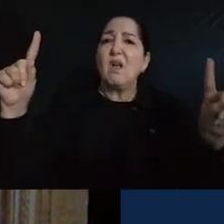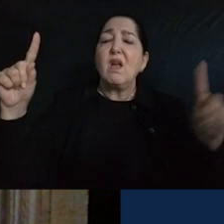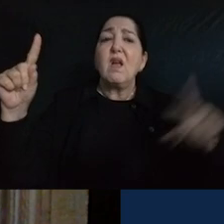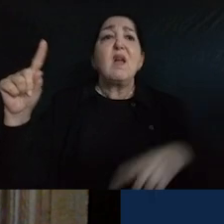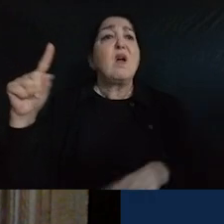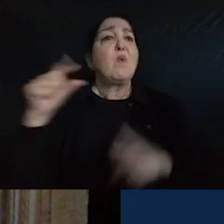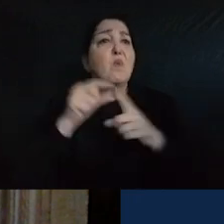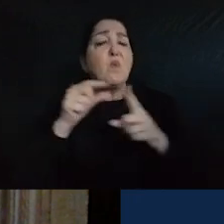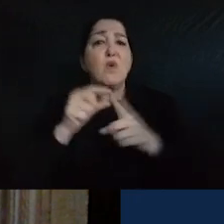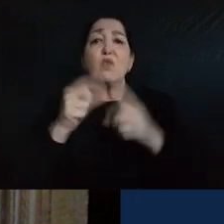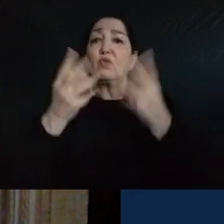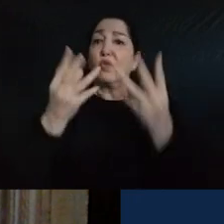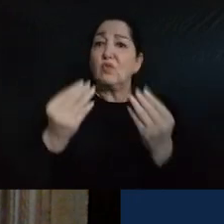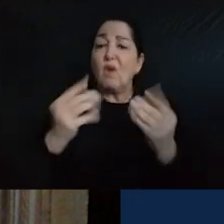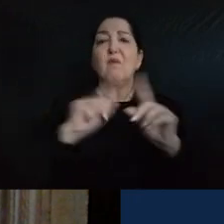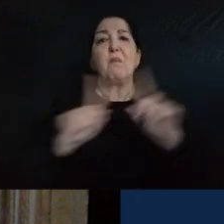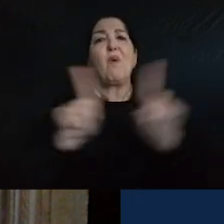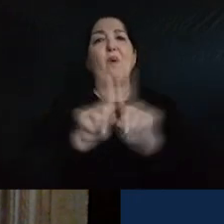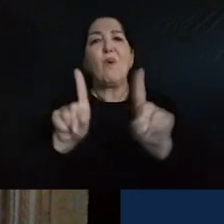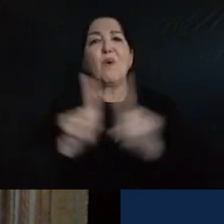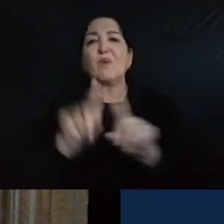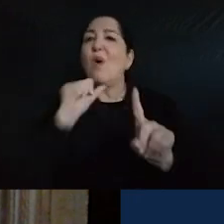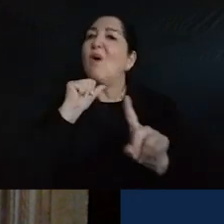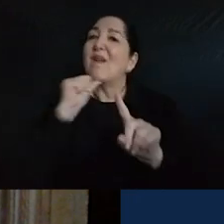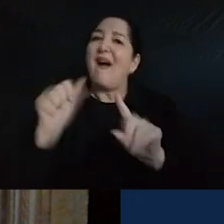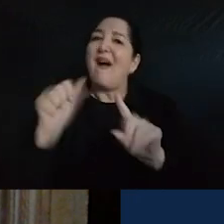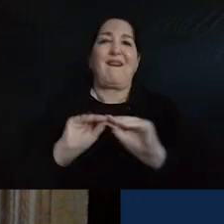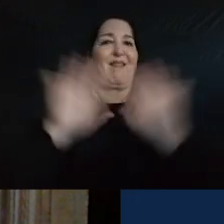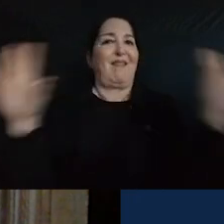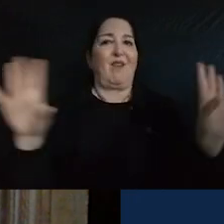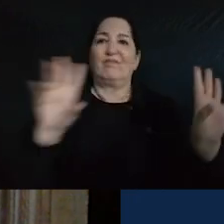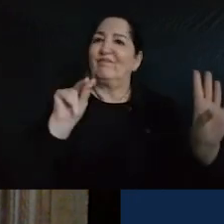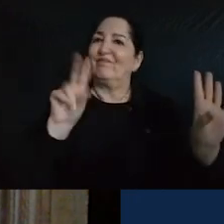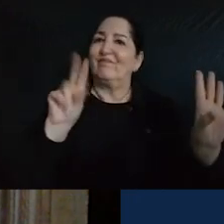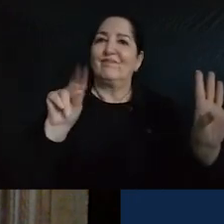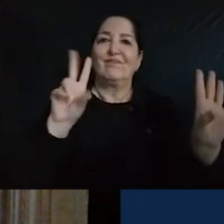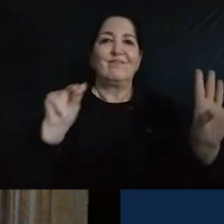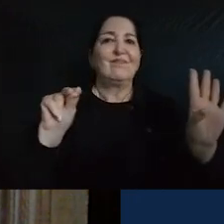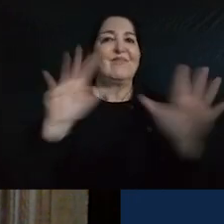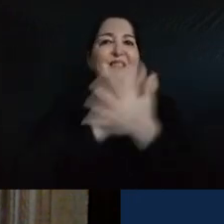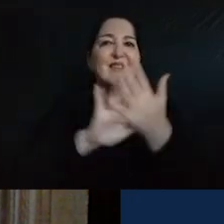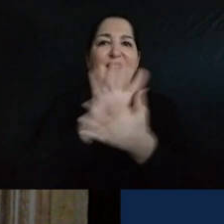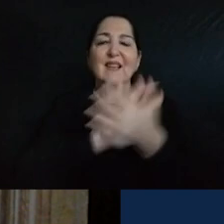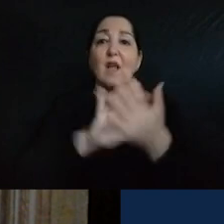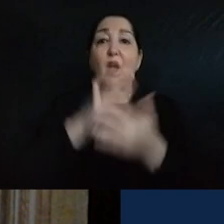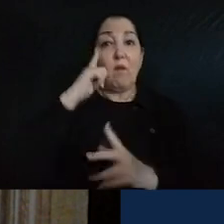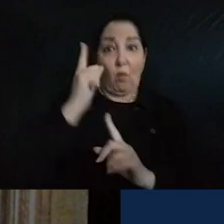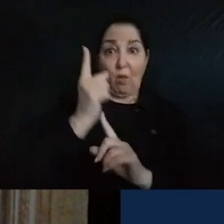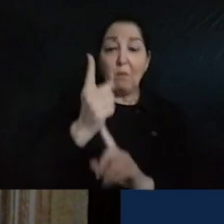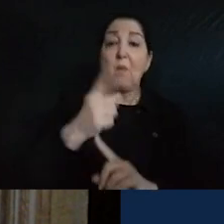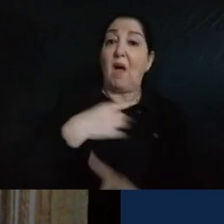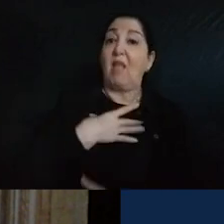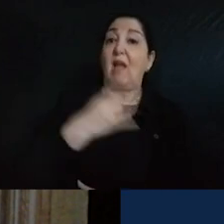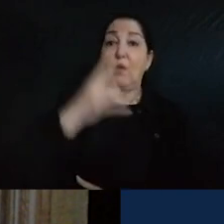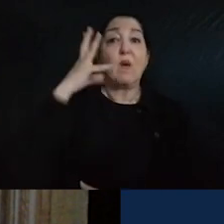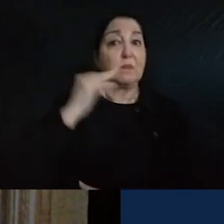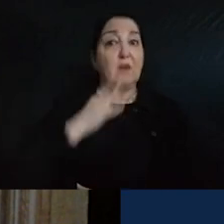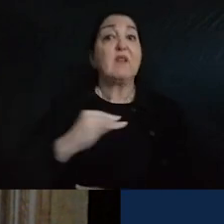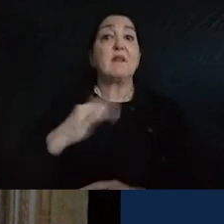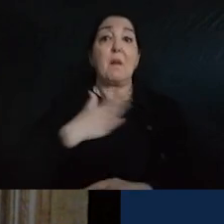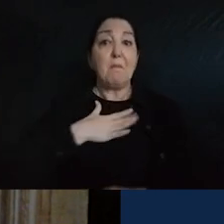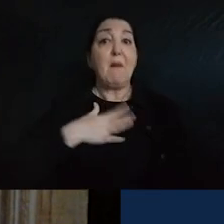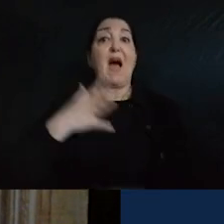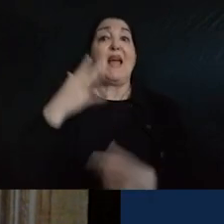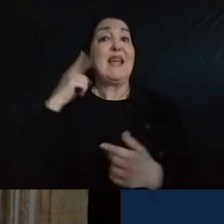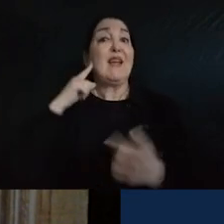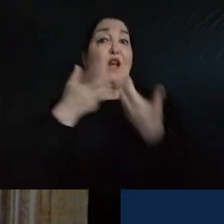myself, that really doesn't work. Words and sounds aren't just softer, they aren't clear. So for just a moment,